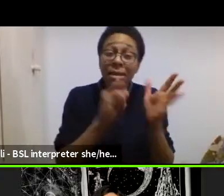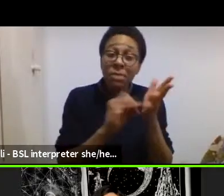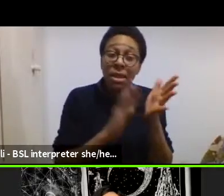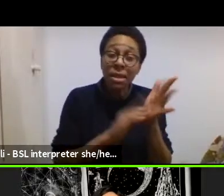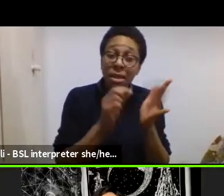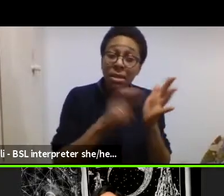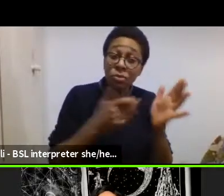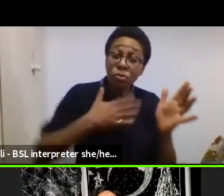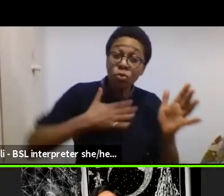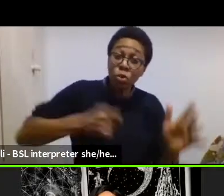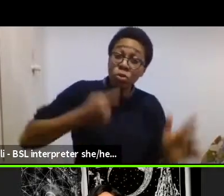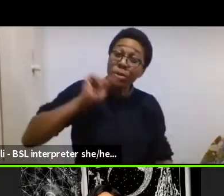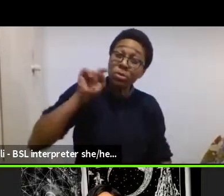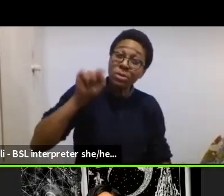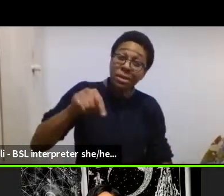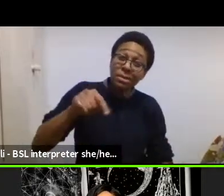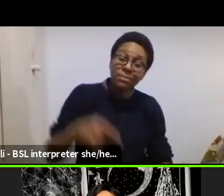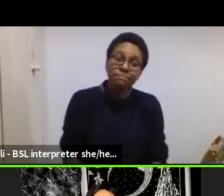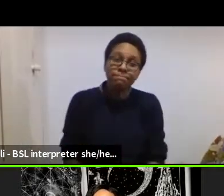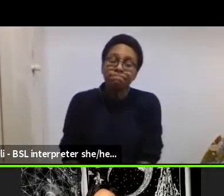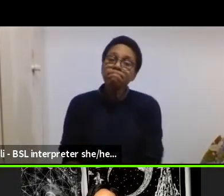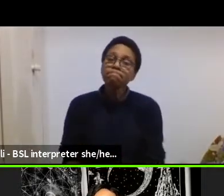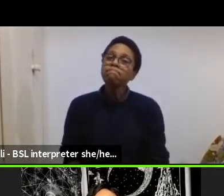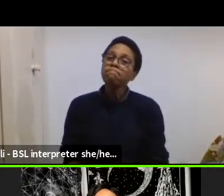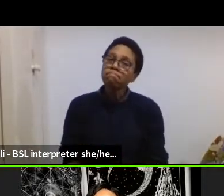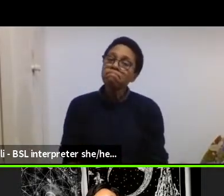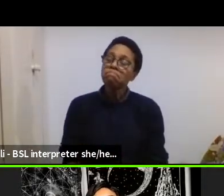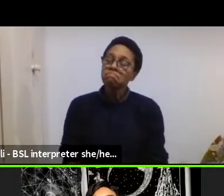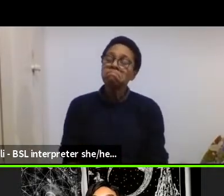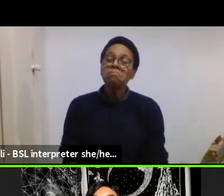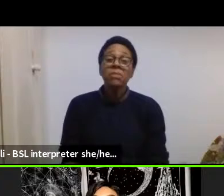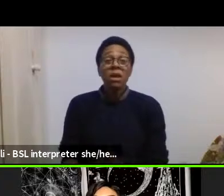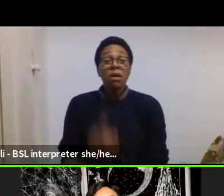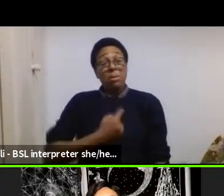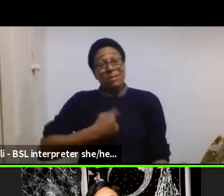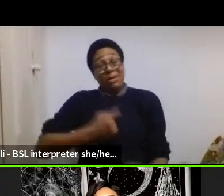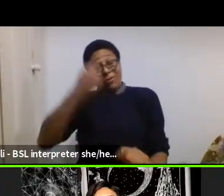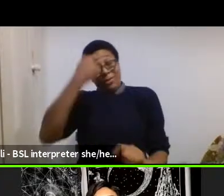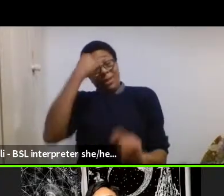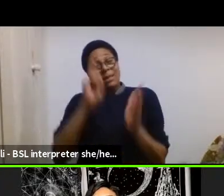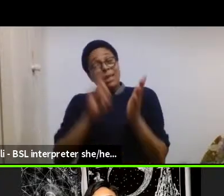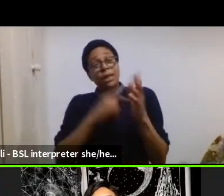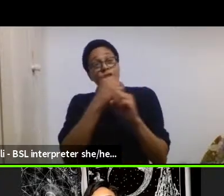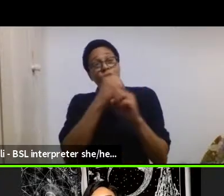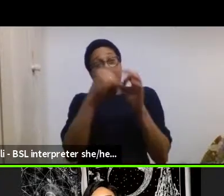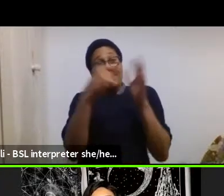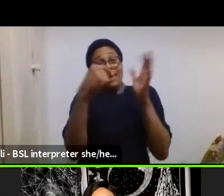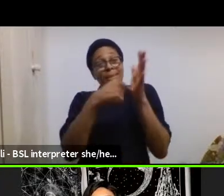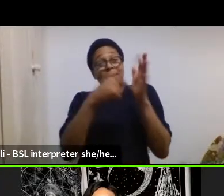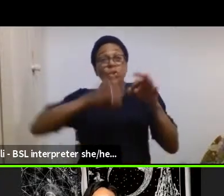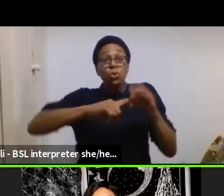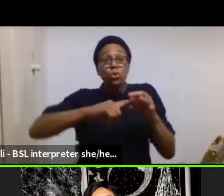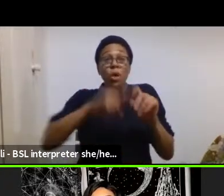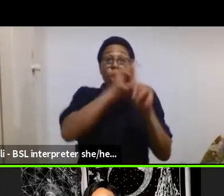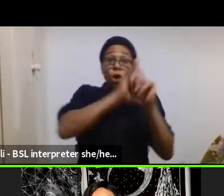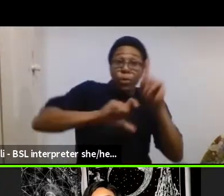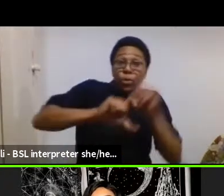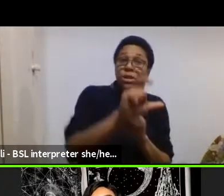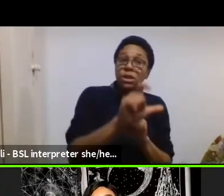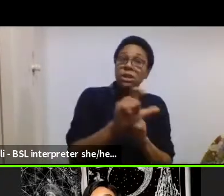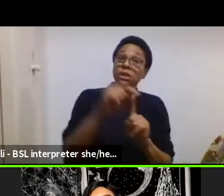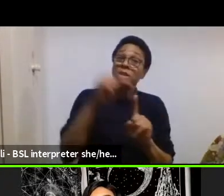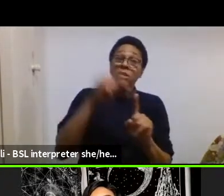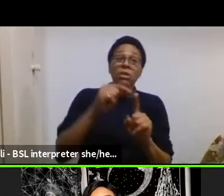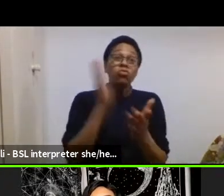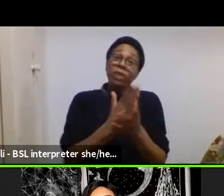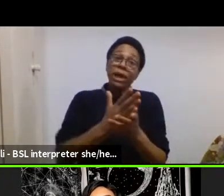I mean, I think that the LGBTQ plus community is one of the few communities that really expands conversations